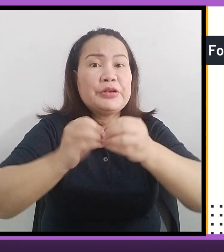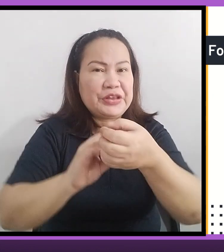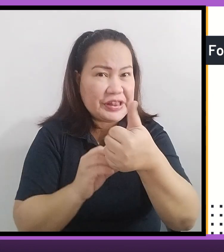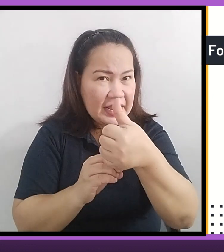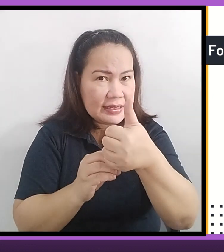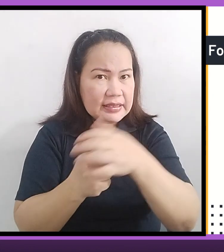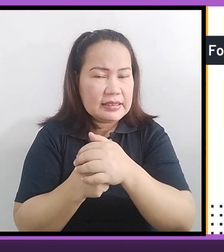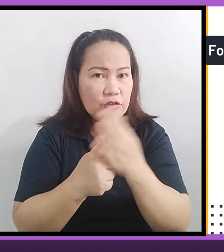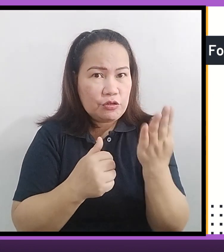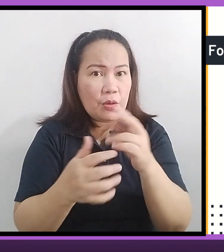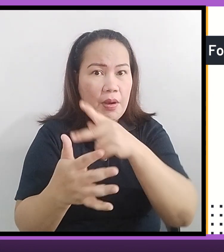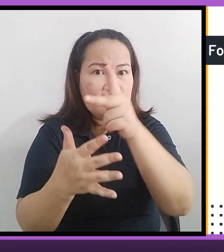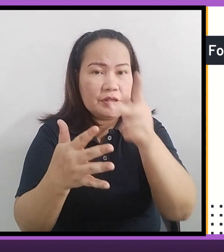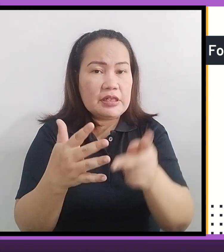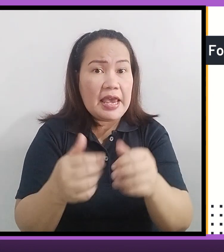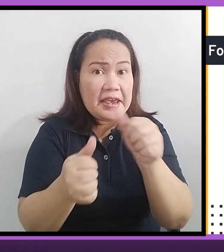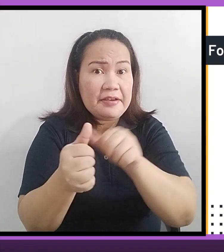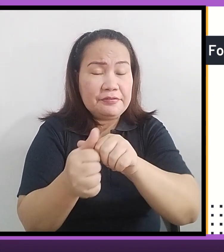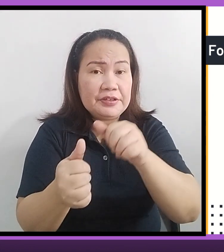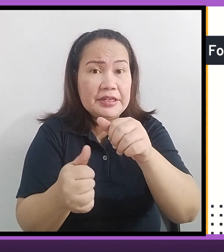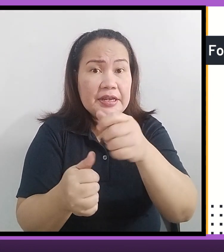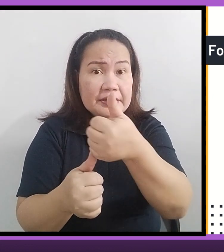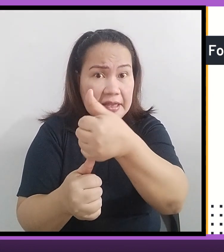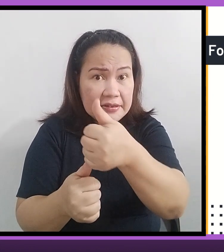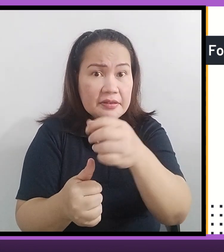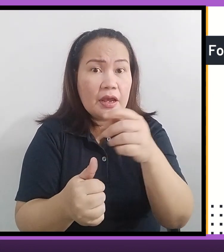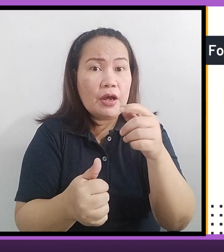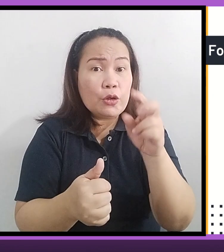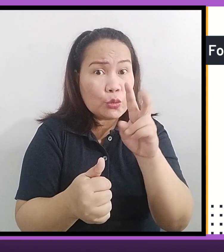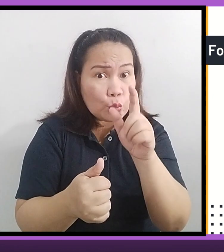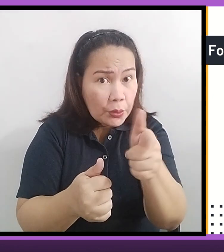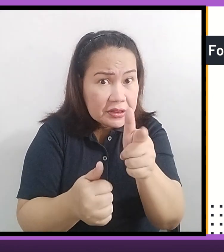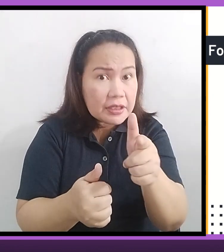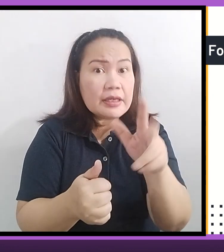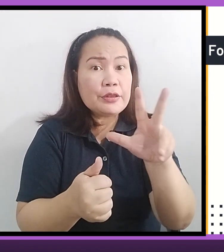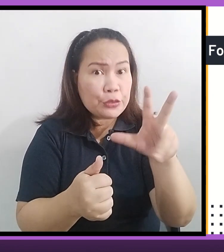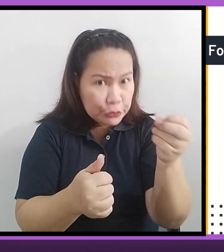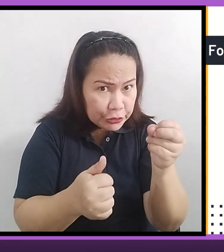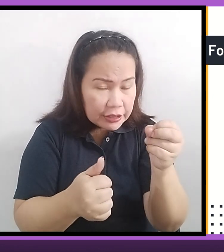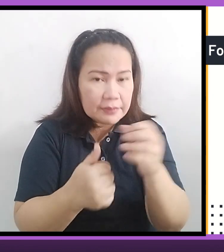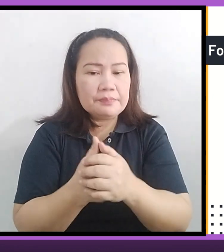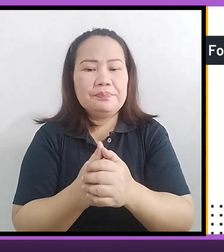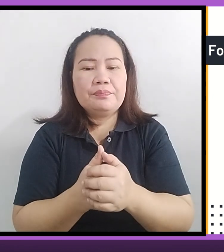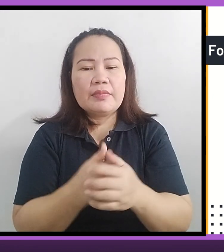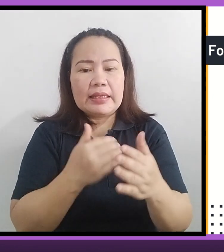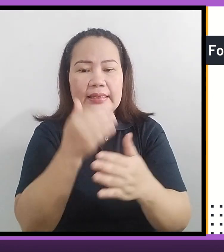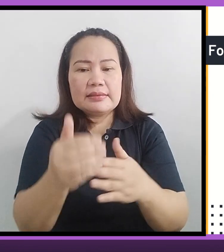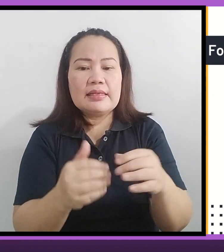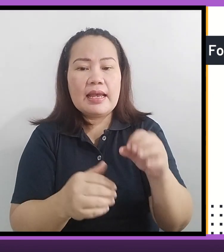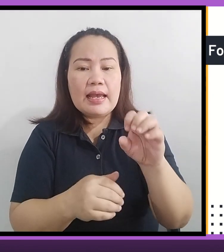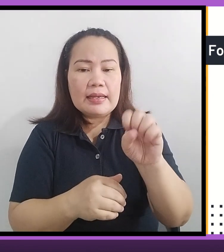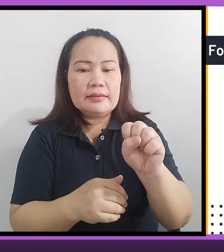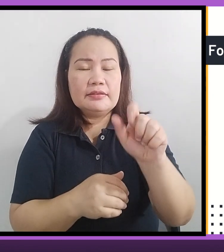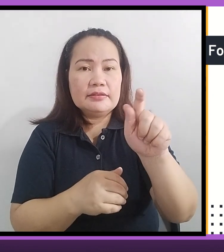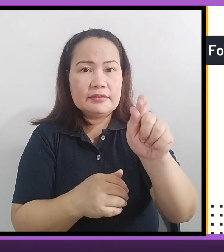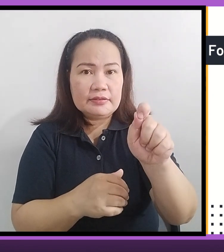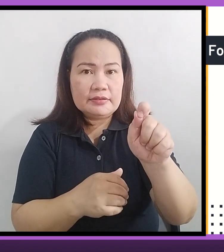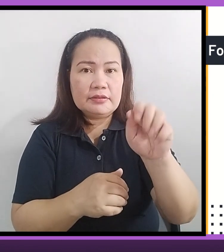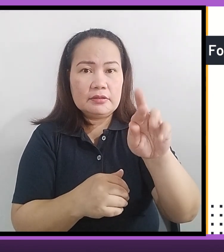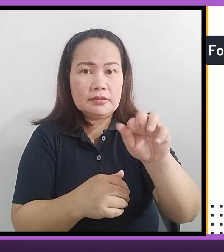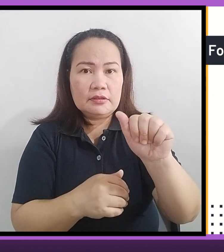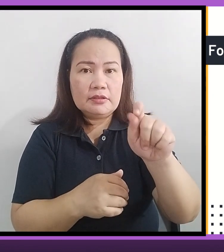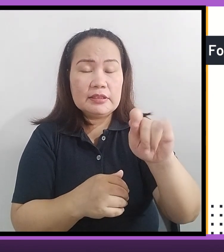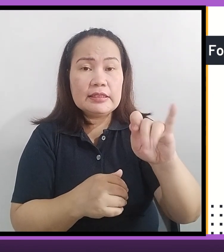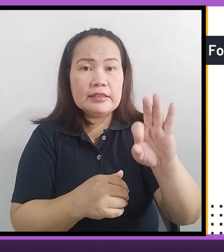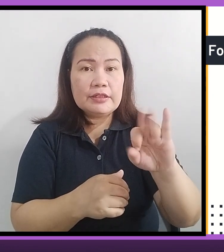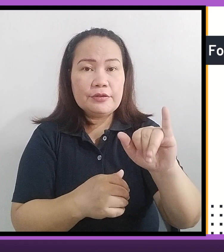ng community na yon. So, ang kukunin mo lang yung every 10, 20, 30. So next is stratified sampling. If a